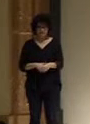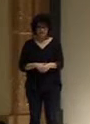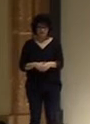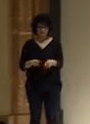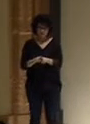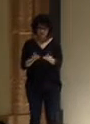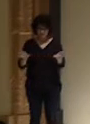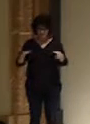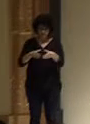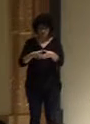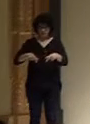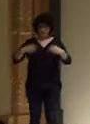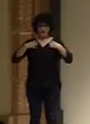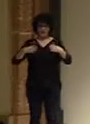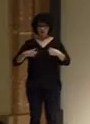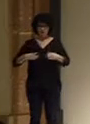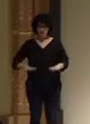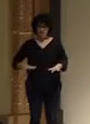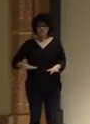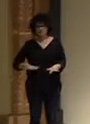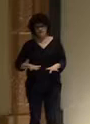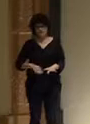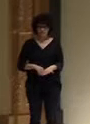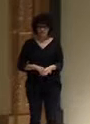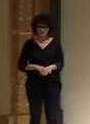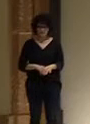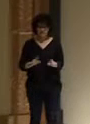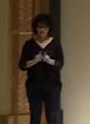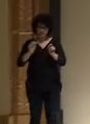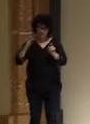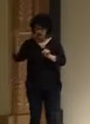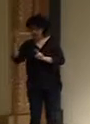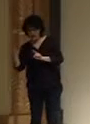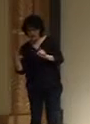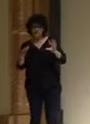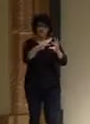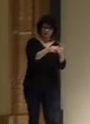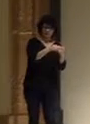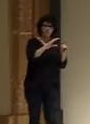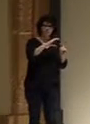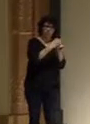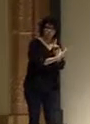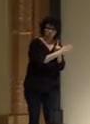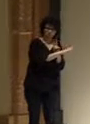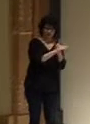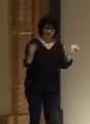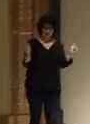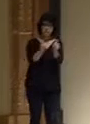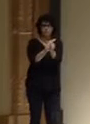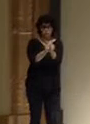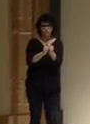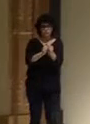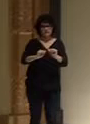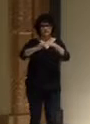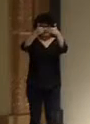that has decided to put arts and culture on top of its agenda, and that supports an arts field